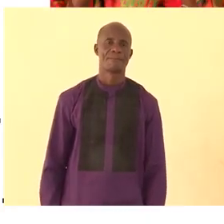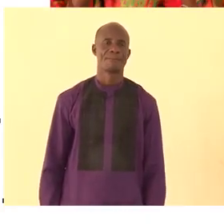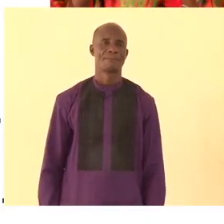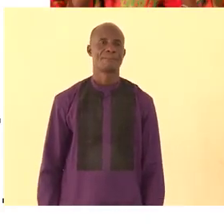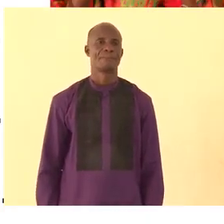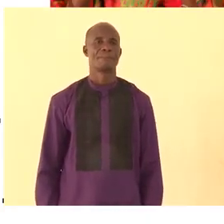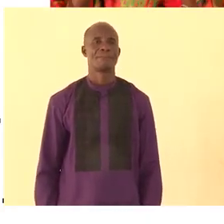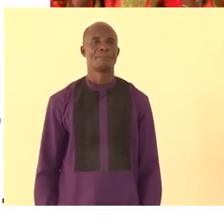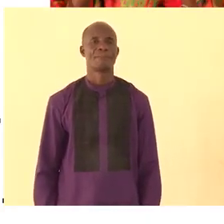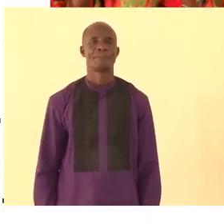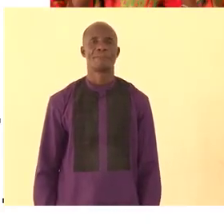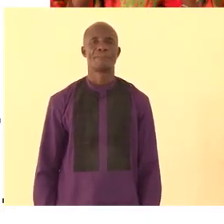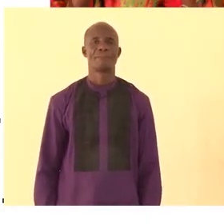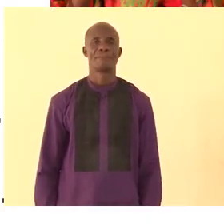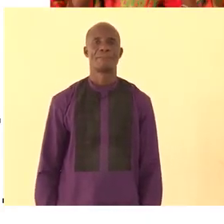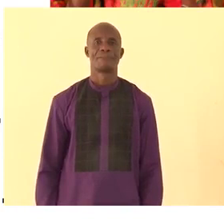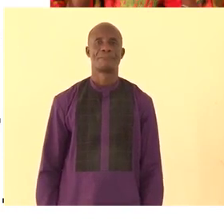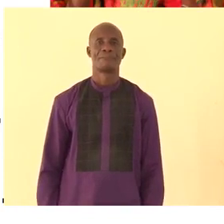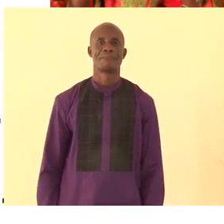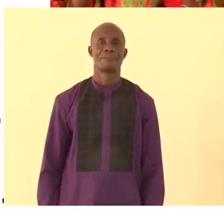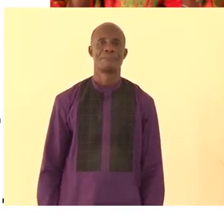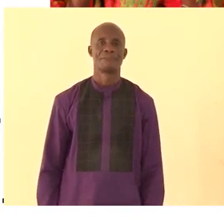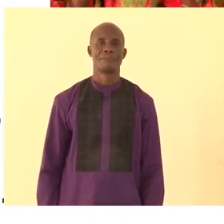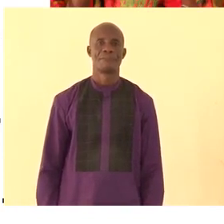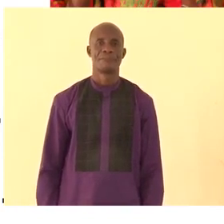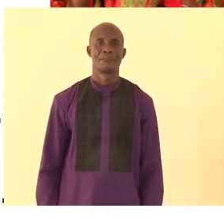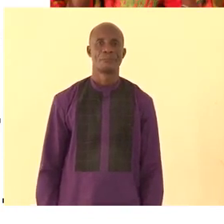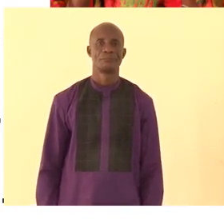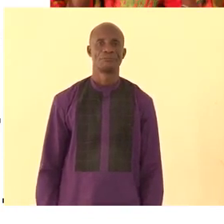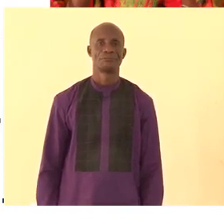Oh, you just, for praise is fitting.